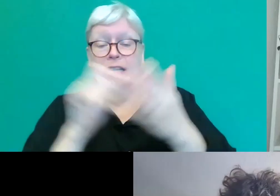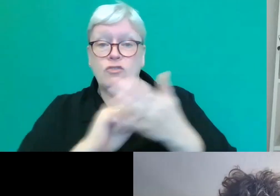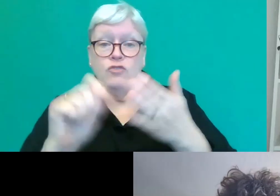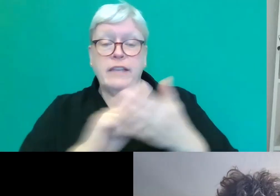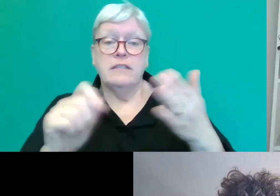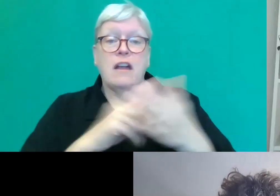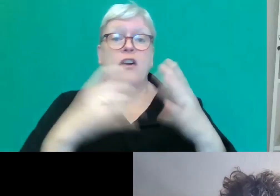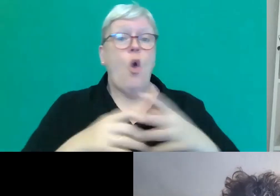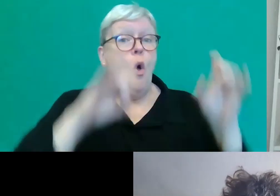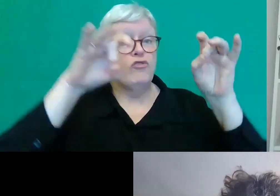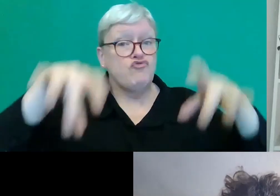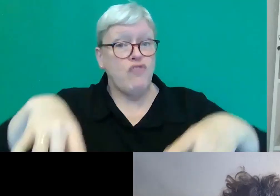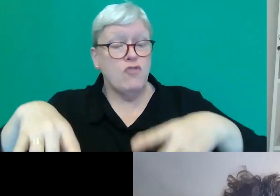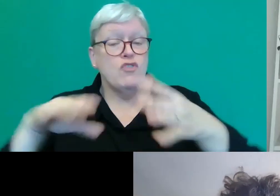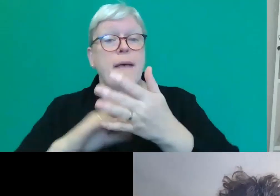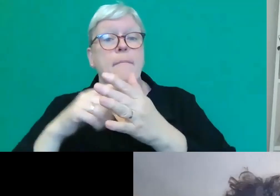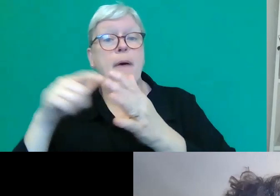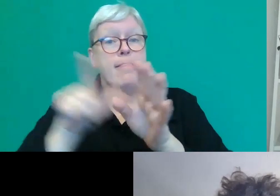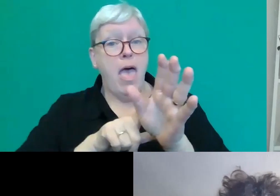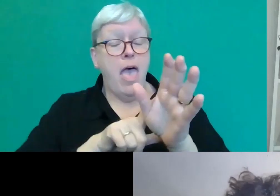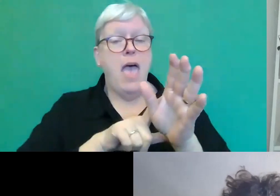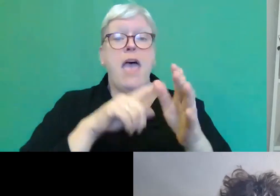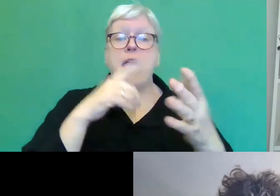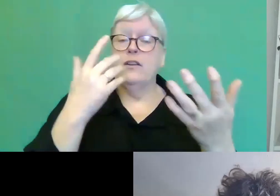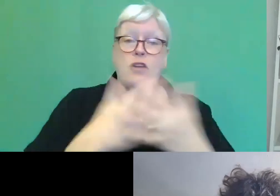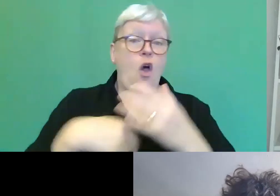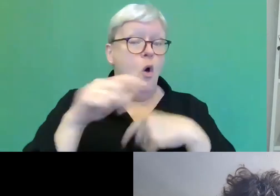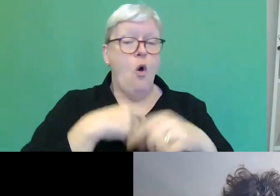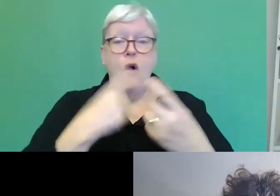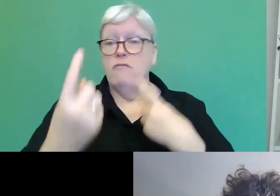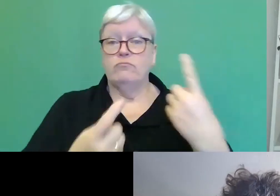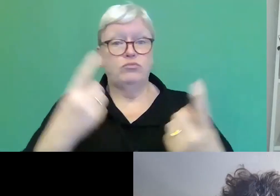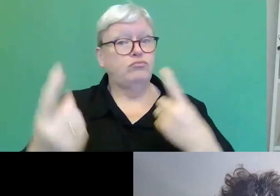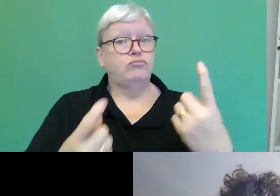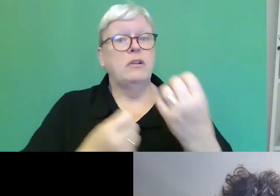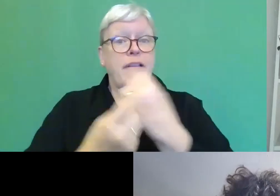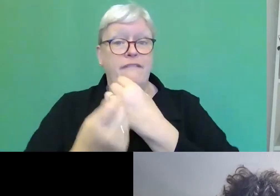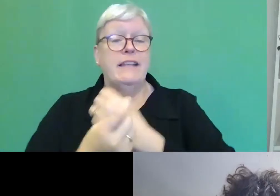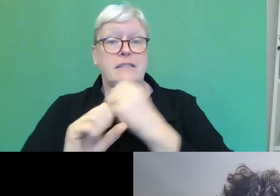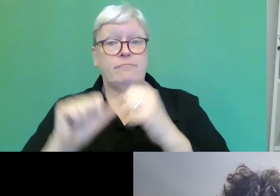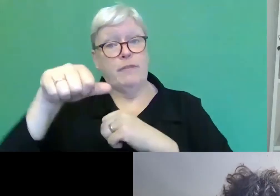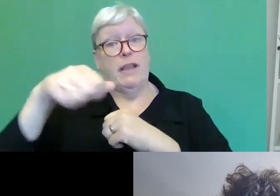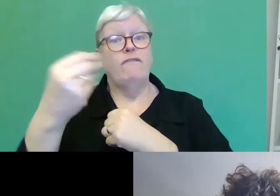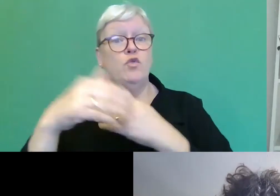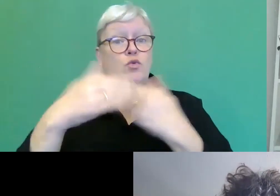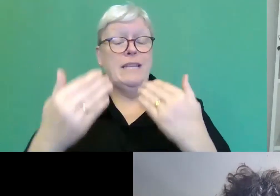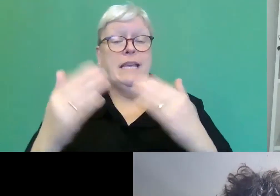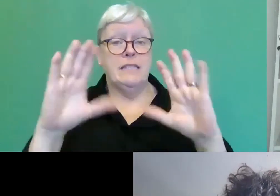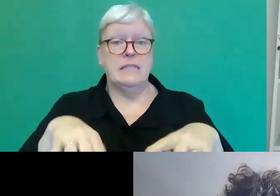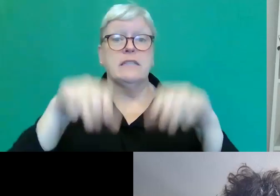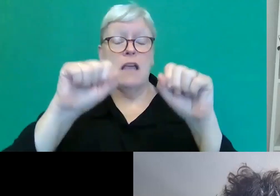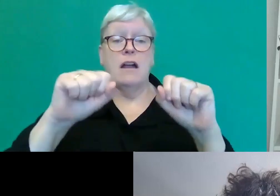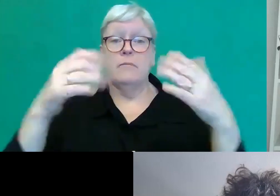Omar Musa. And now we've got all our own sort of scattered events over the next few days. So this is the start of my